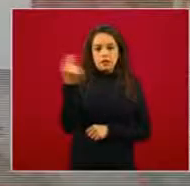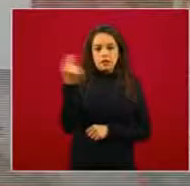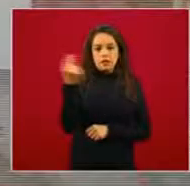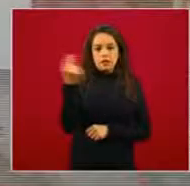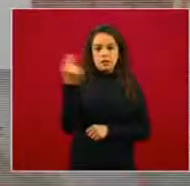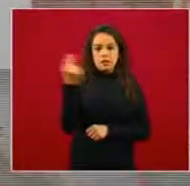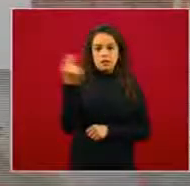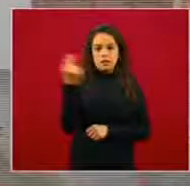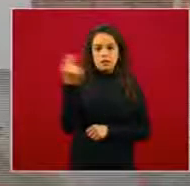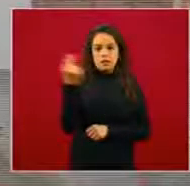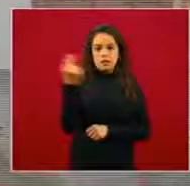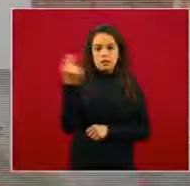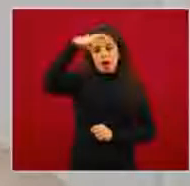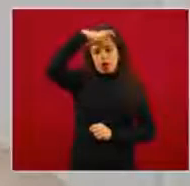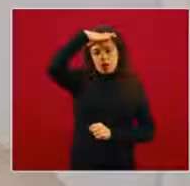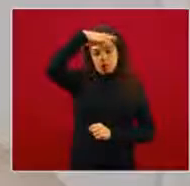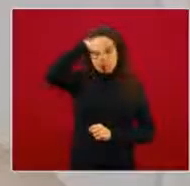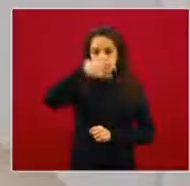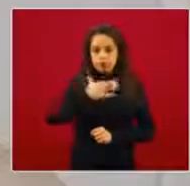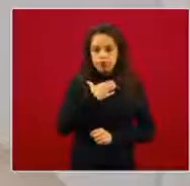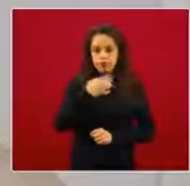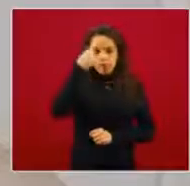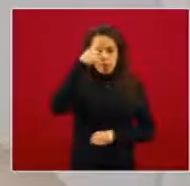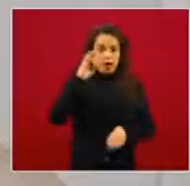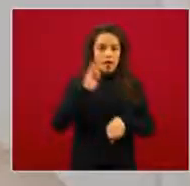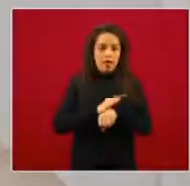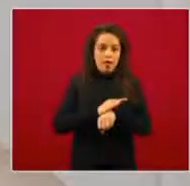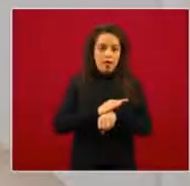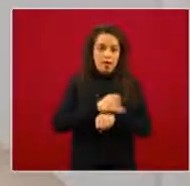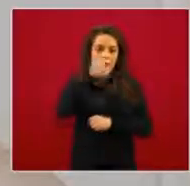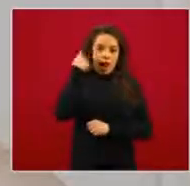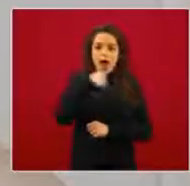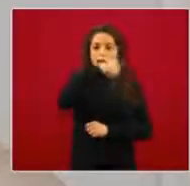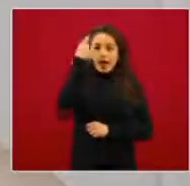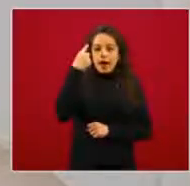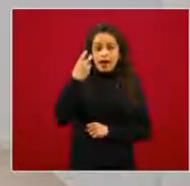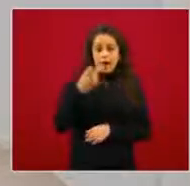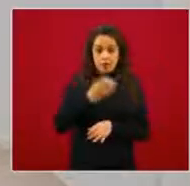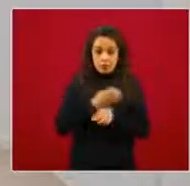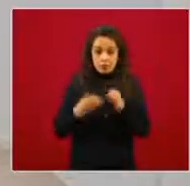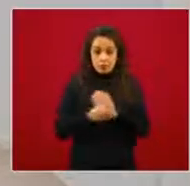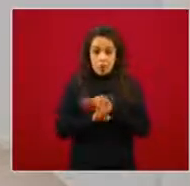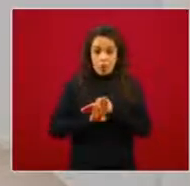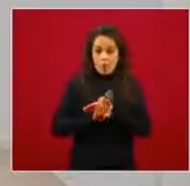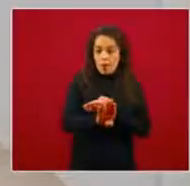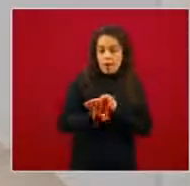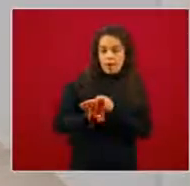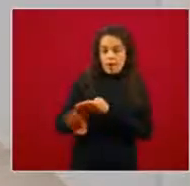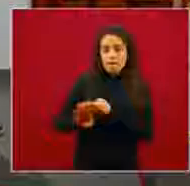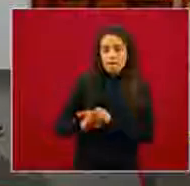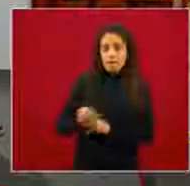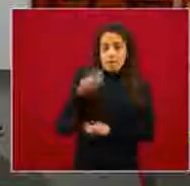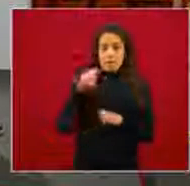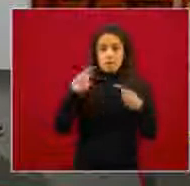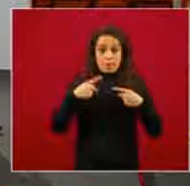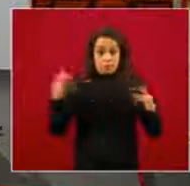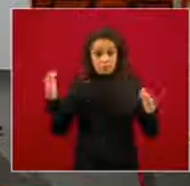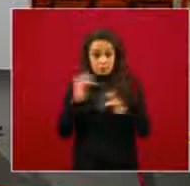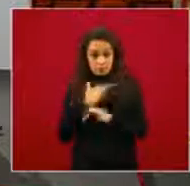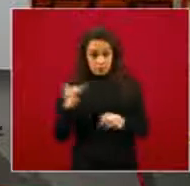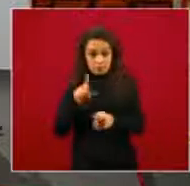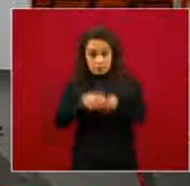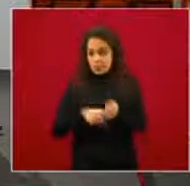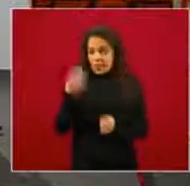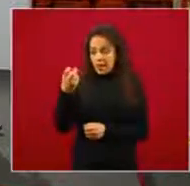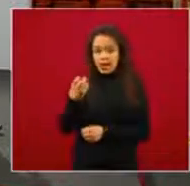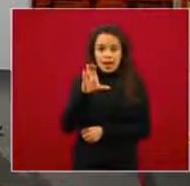the mask and the facial protection. Those are things that will prevent that in those places where there is a lot of